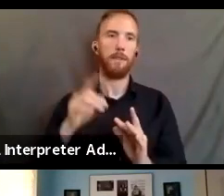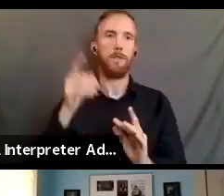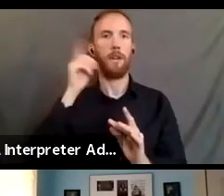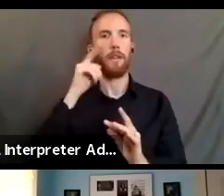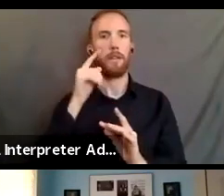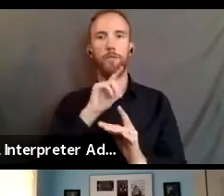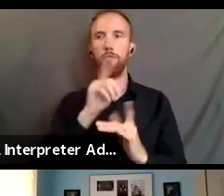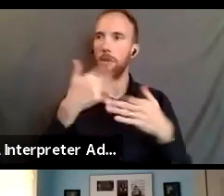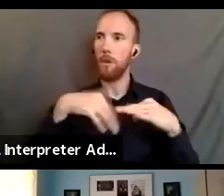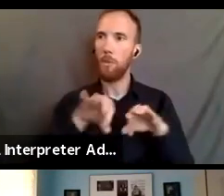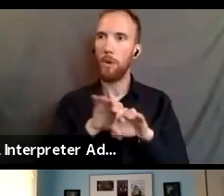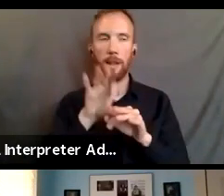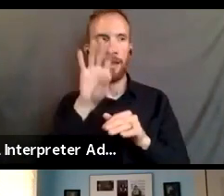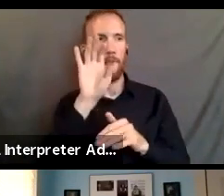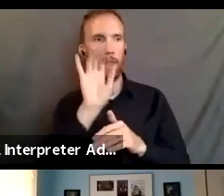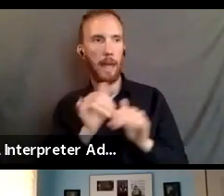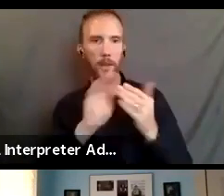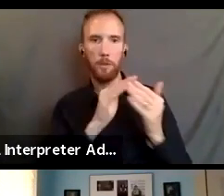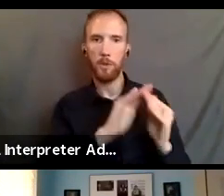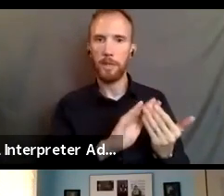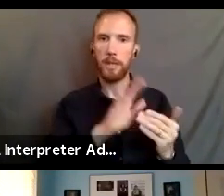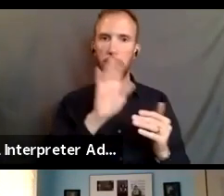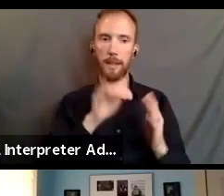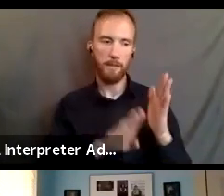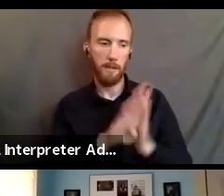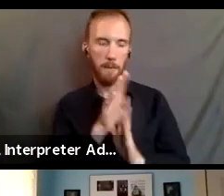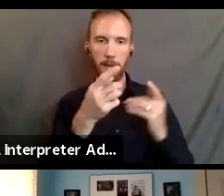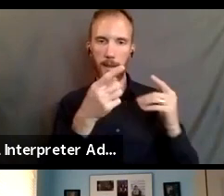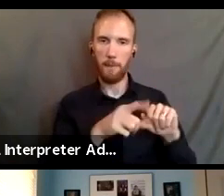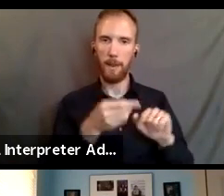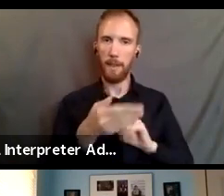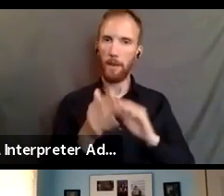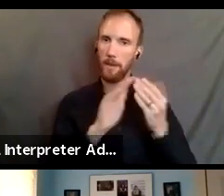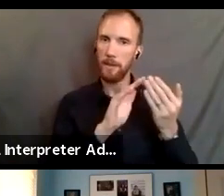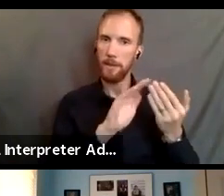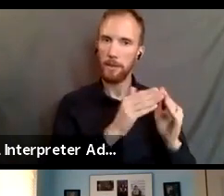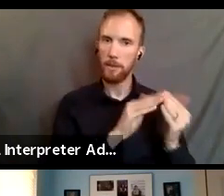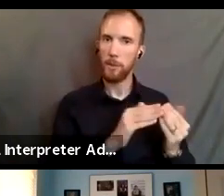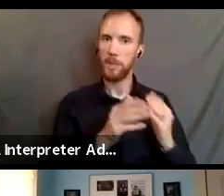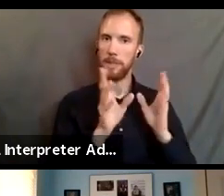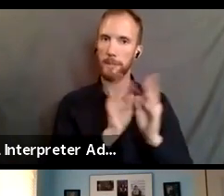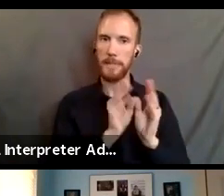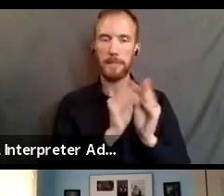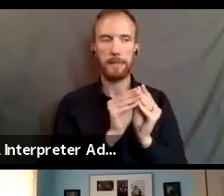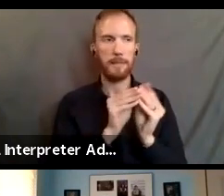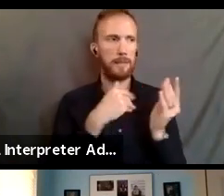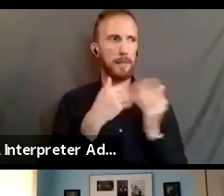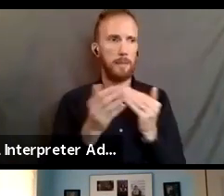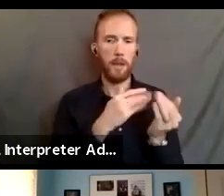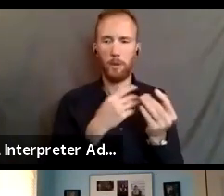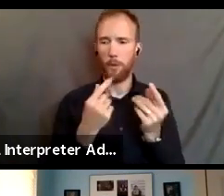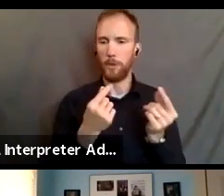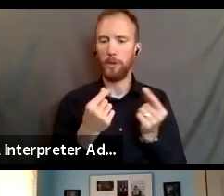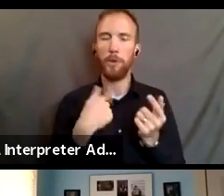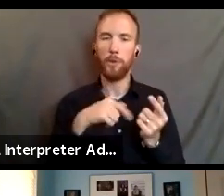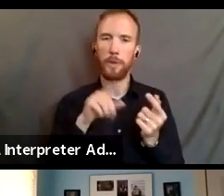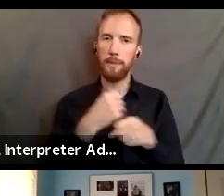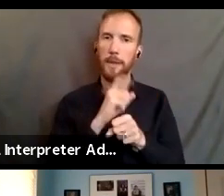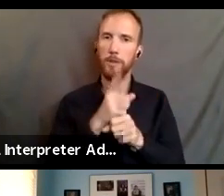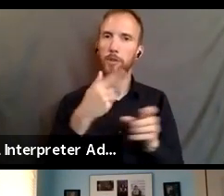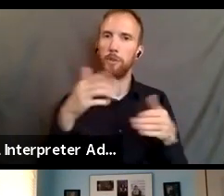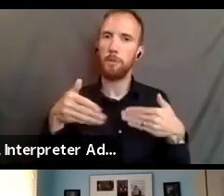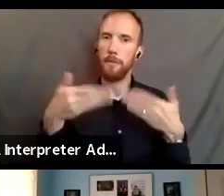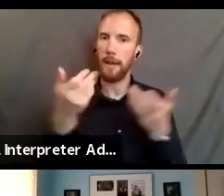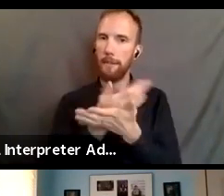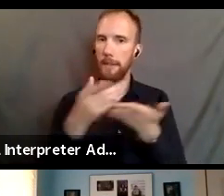meetings i just want to encourage us wherever we're located to continue that advocacy to make sure um that we're providing what we need um and